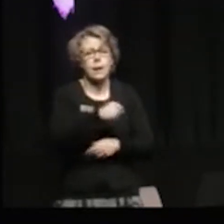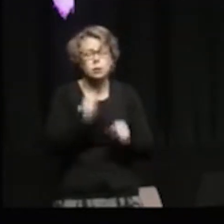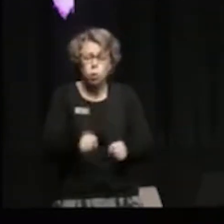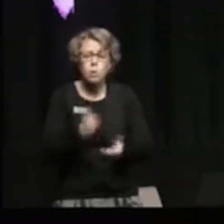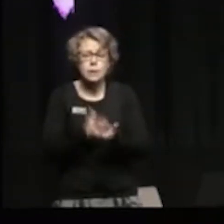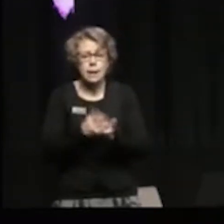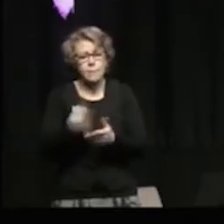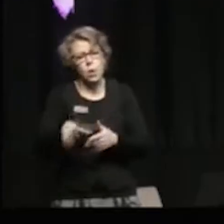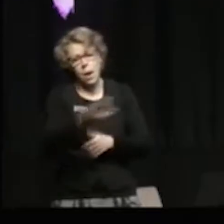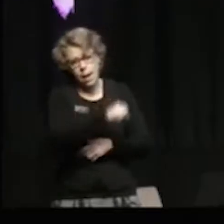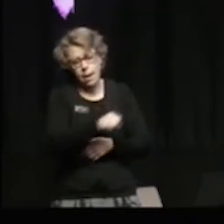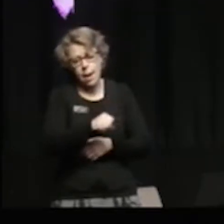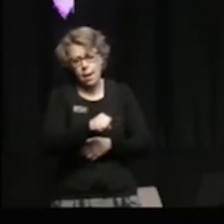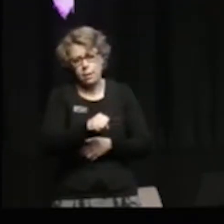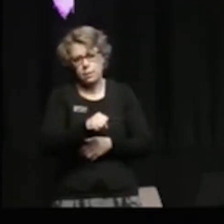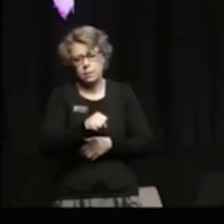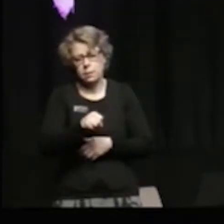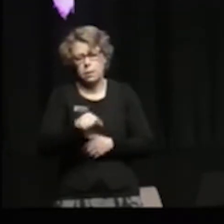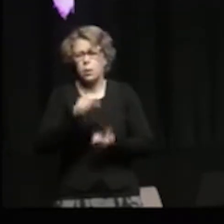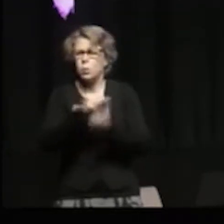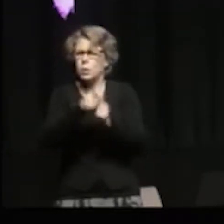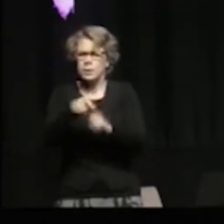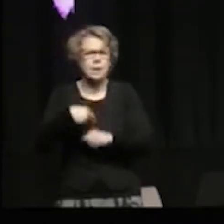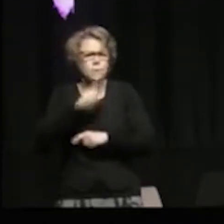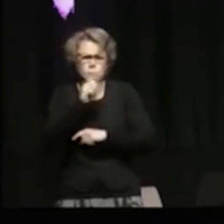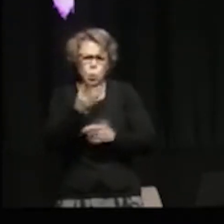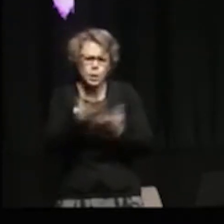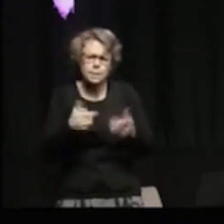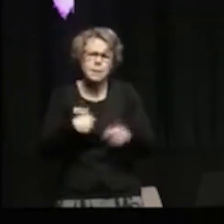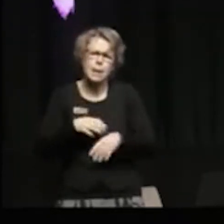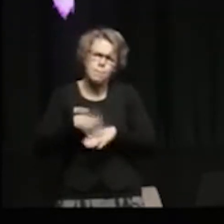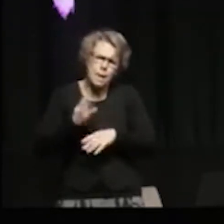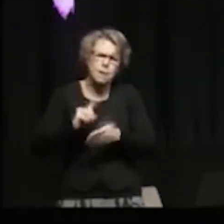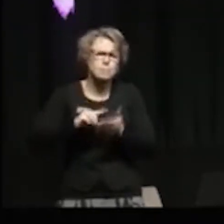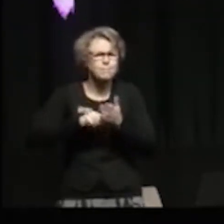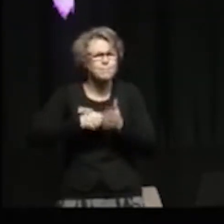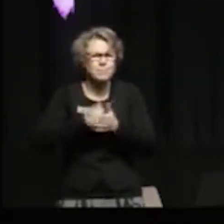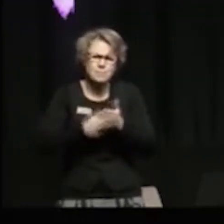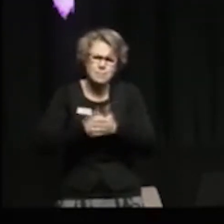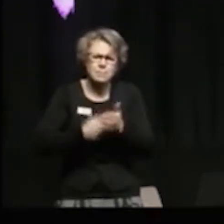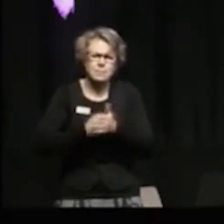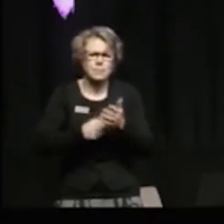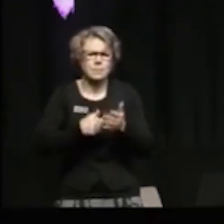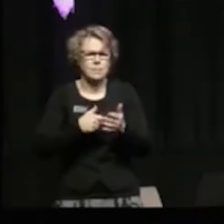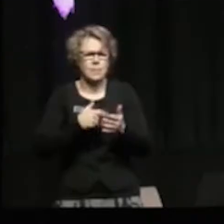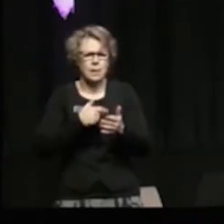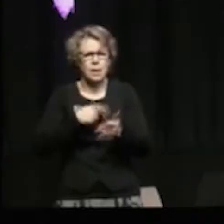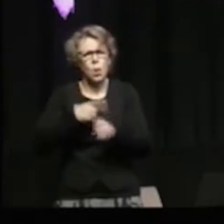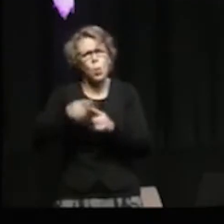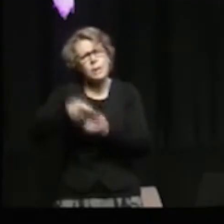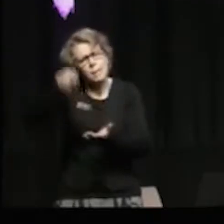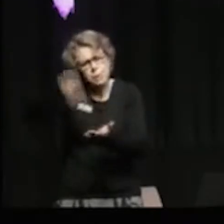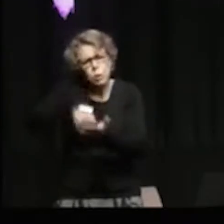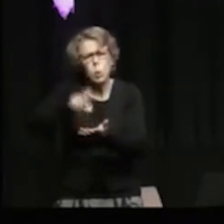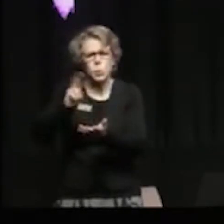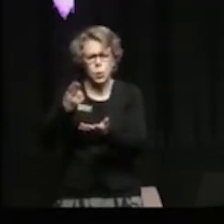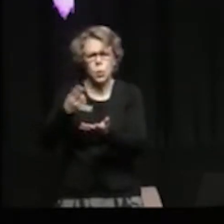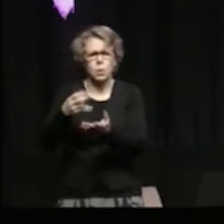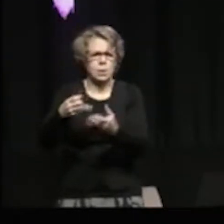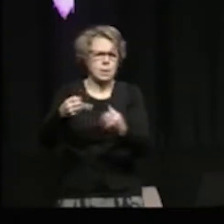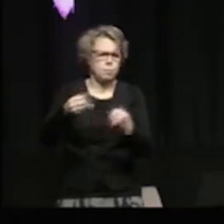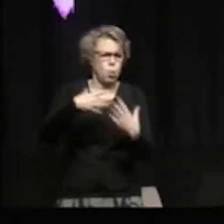and it's very disheartening in a way when we see that there are politicians and decisions